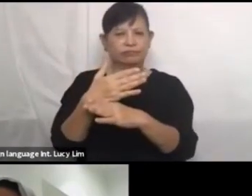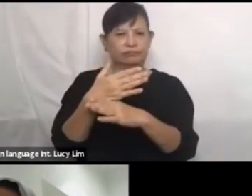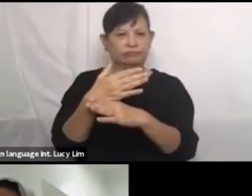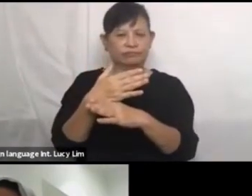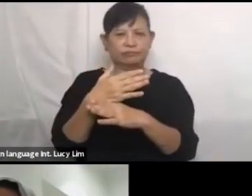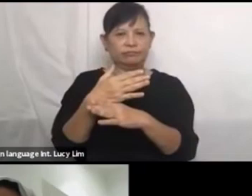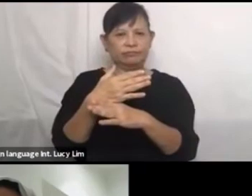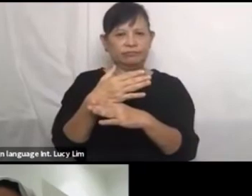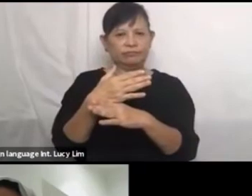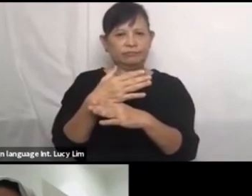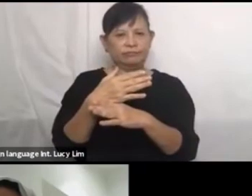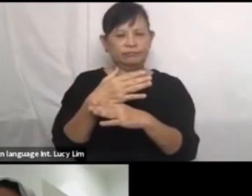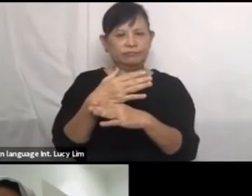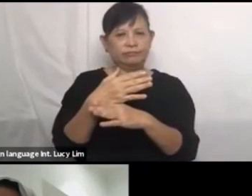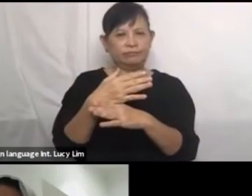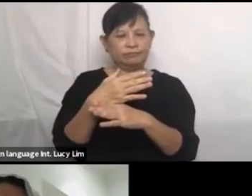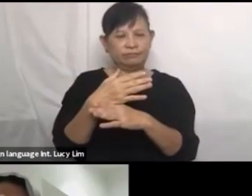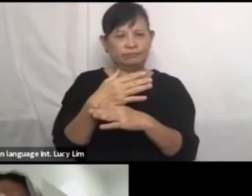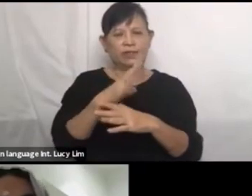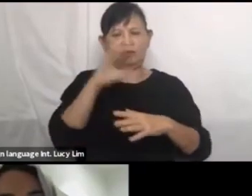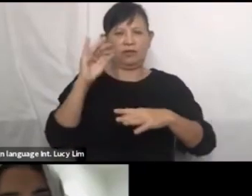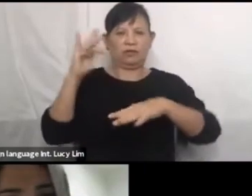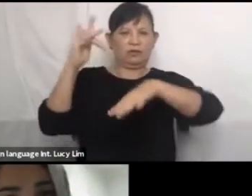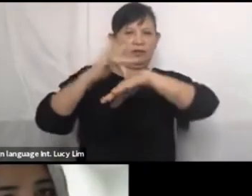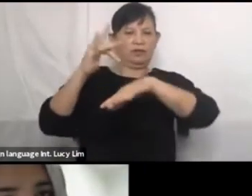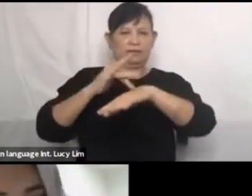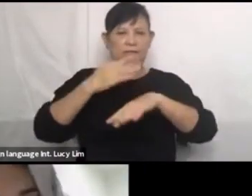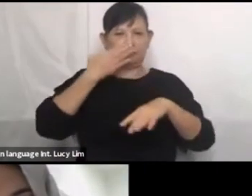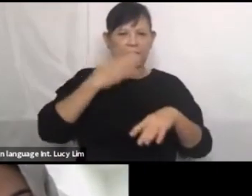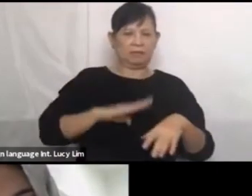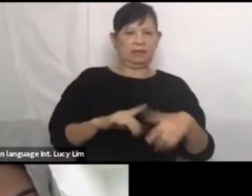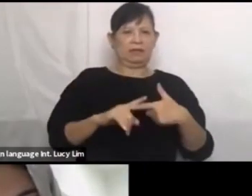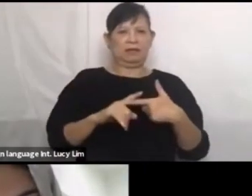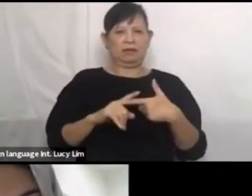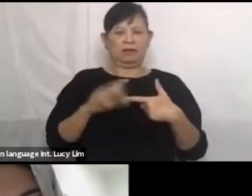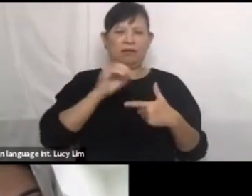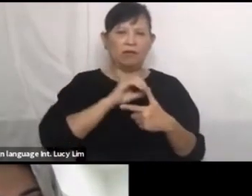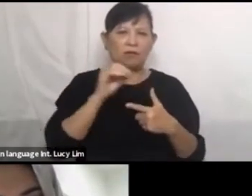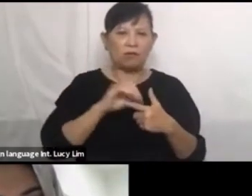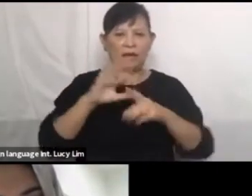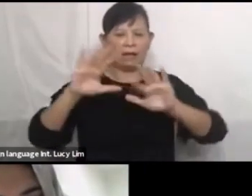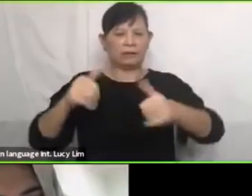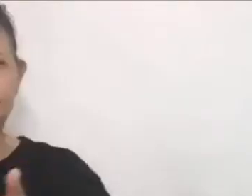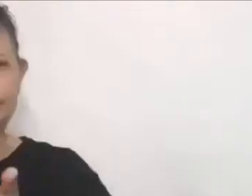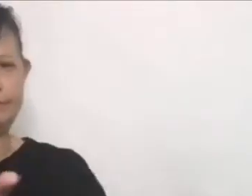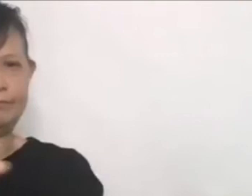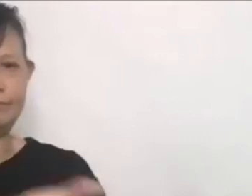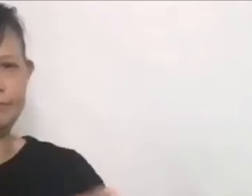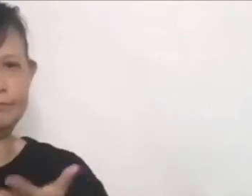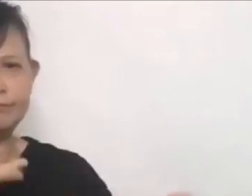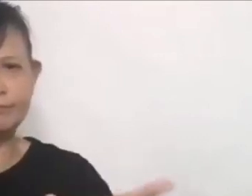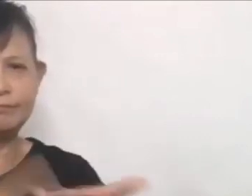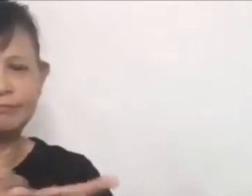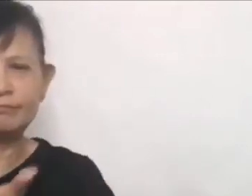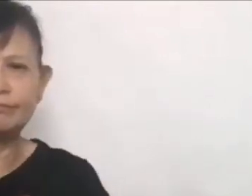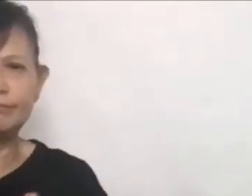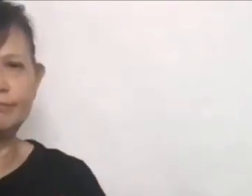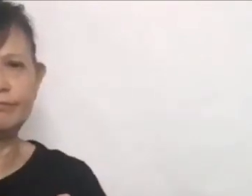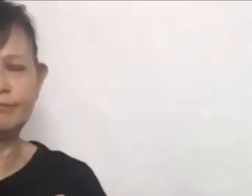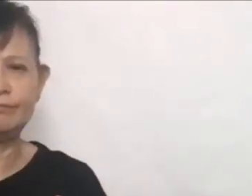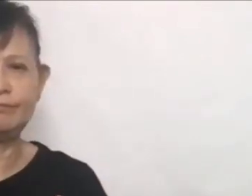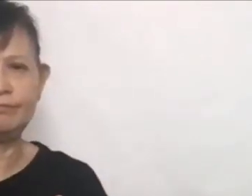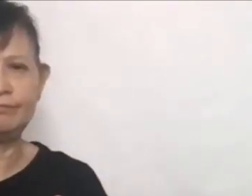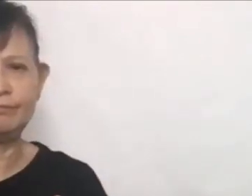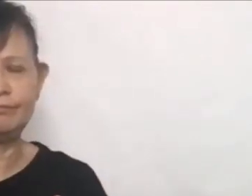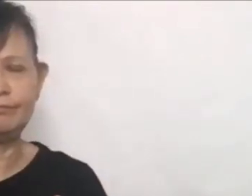is touching them badly, then this is the person that they should talk about it to. And these kind of